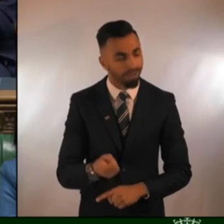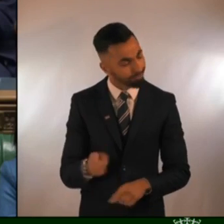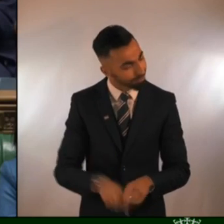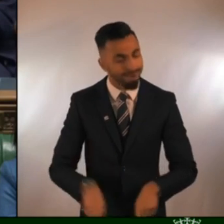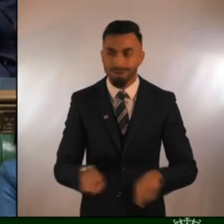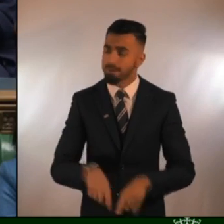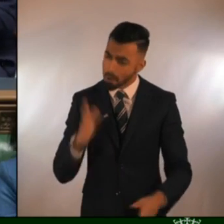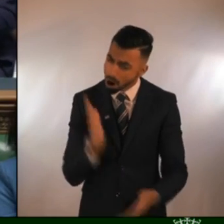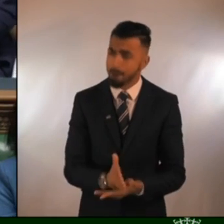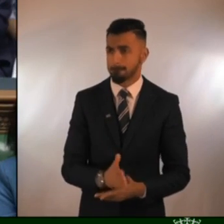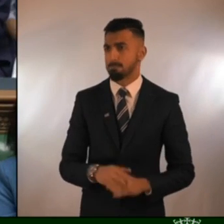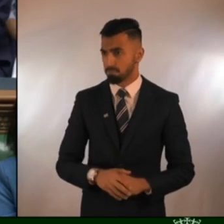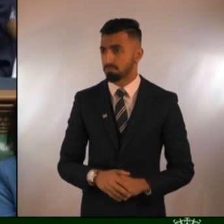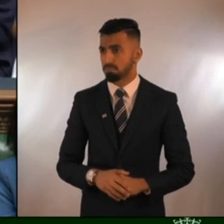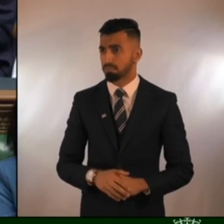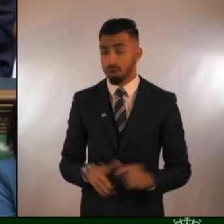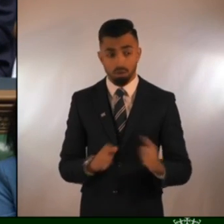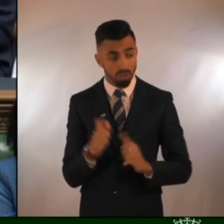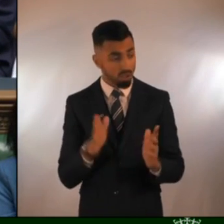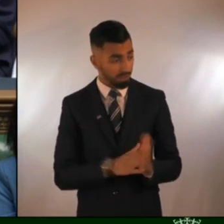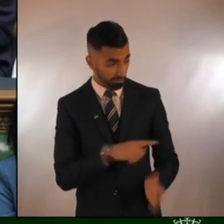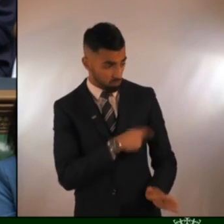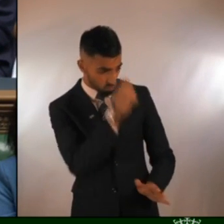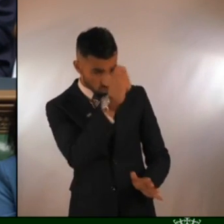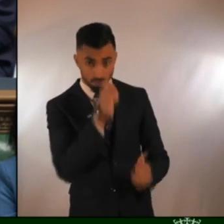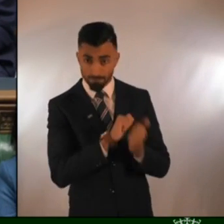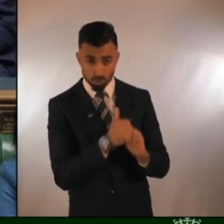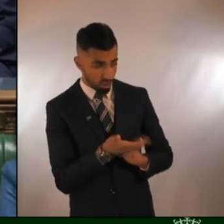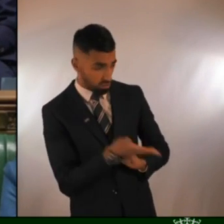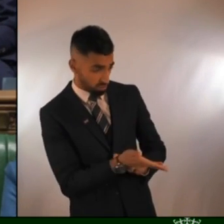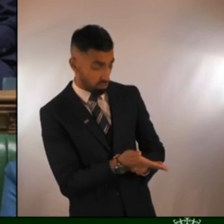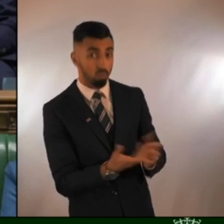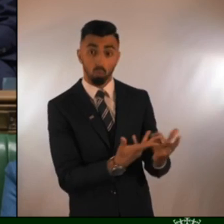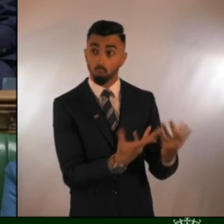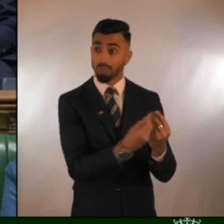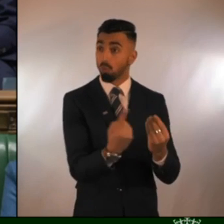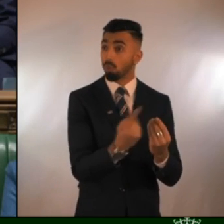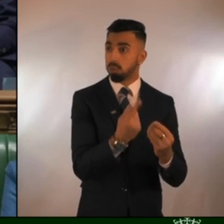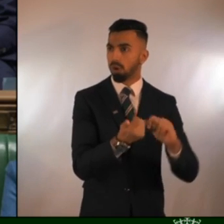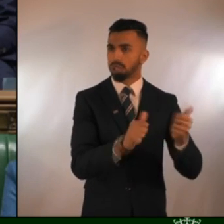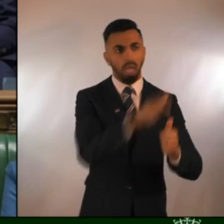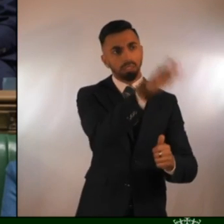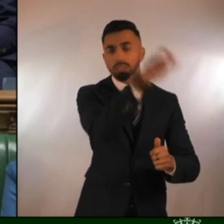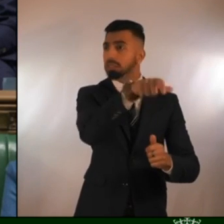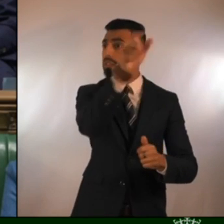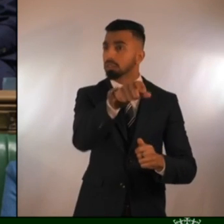friend, the Prime Minister, alongside officials and scientists, is leading the work on the public health